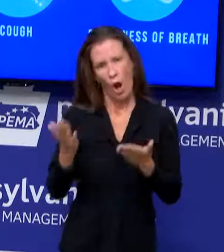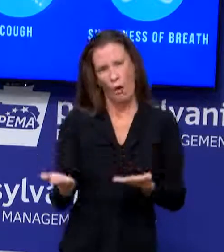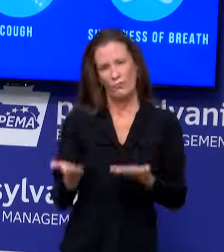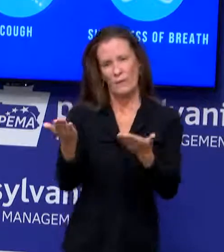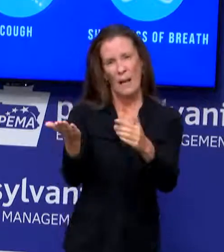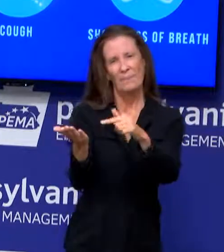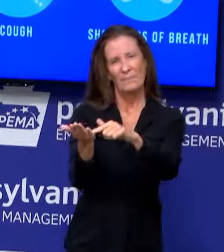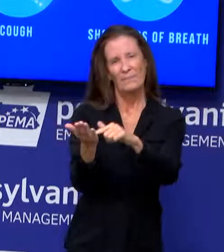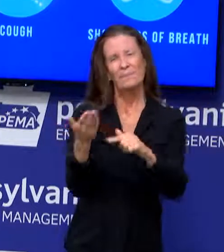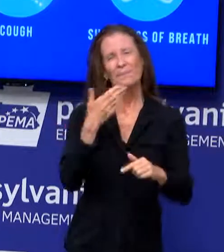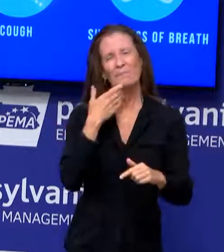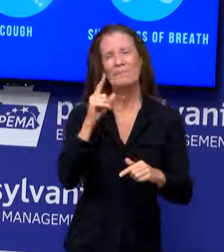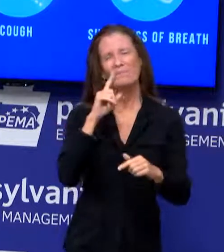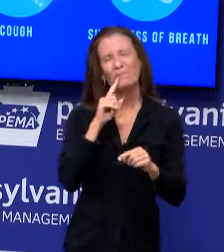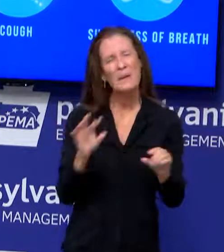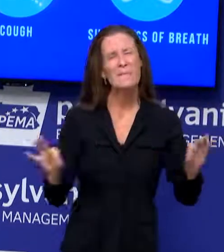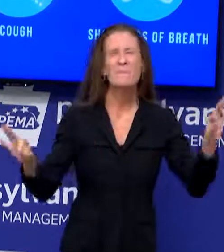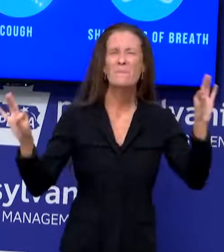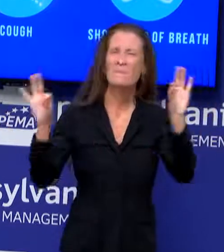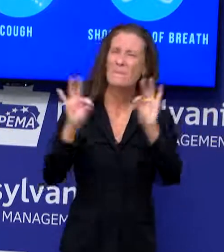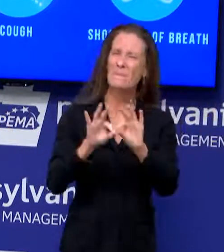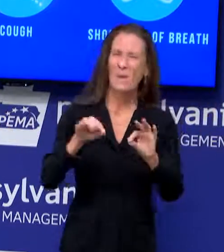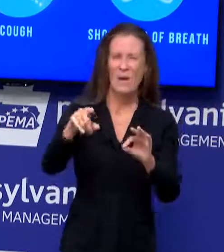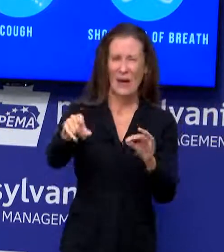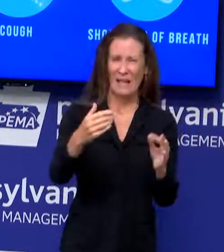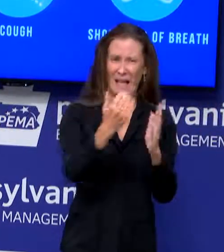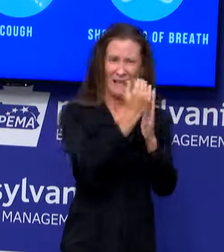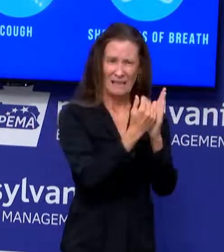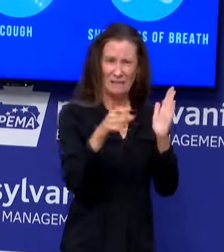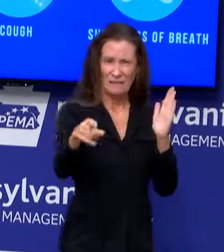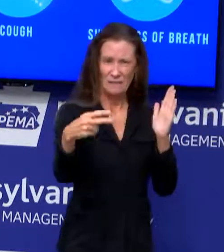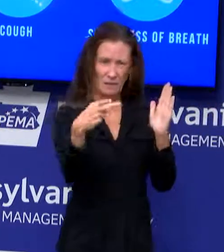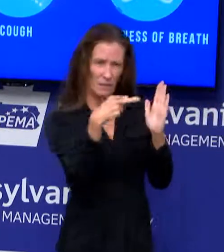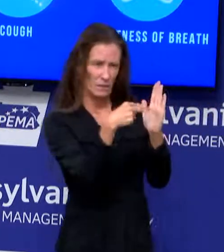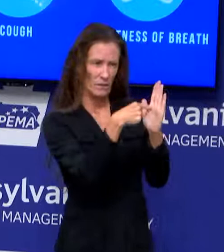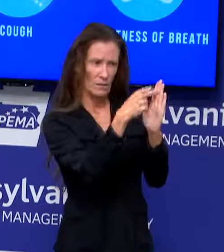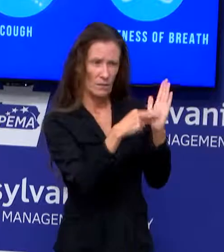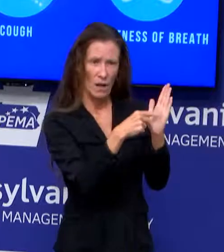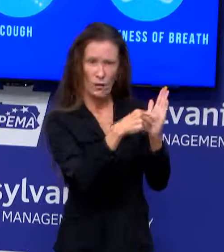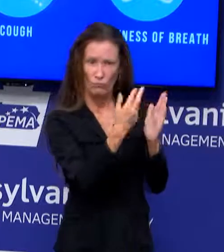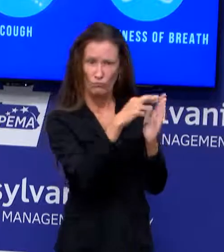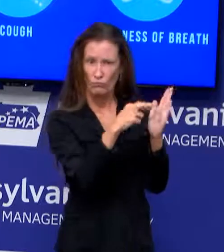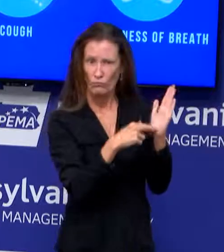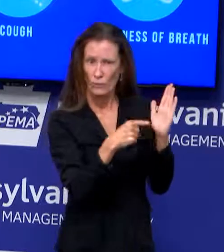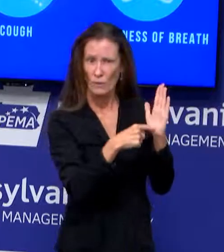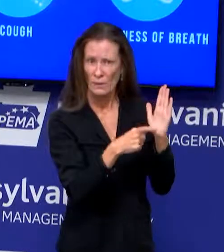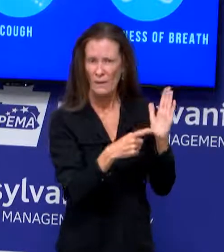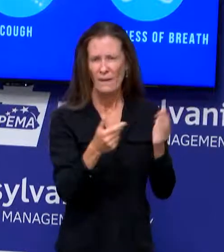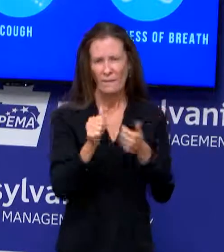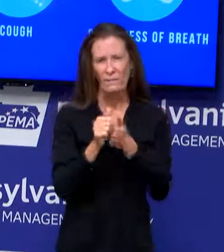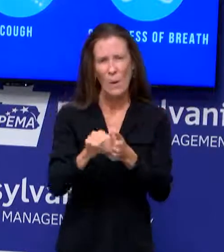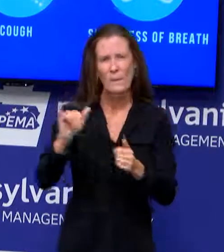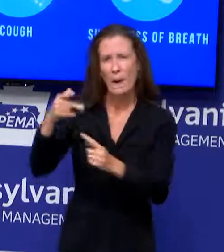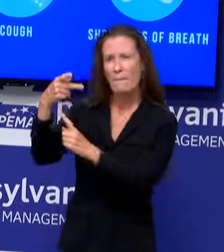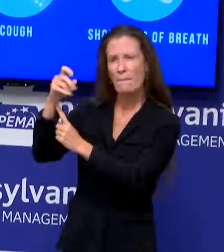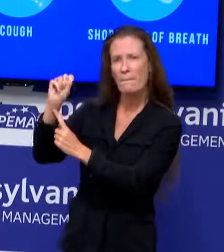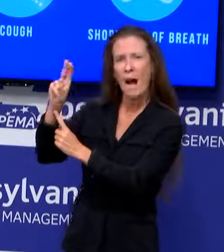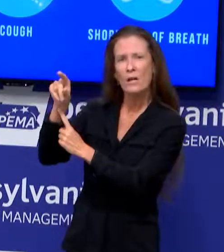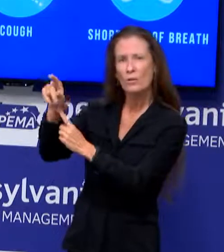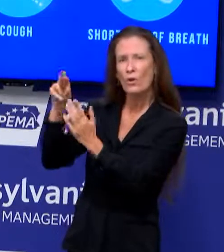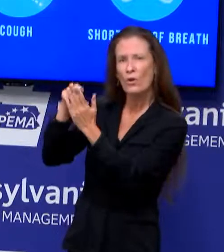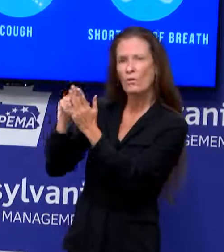important to take the same lessons about COVID-19 that Penn State took, that the Big Ten took, that